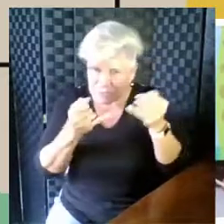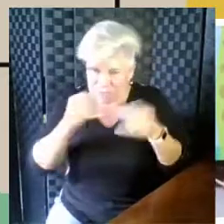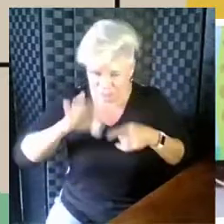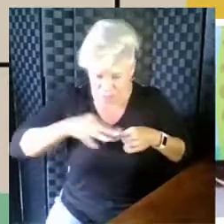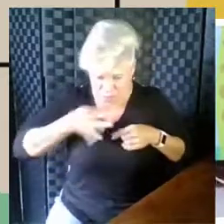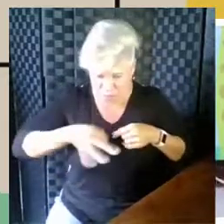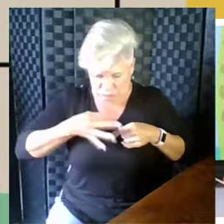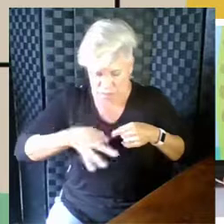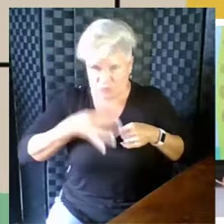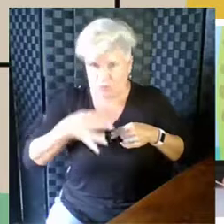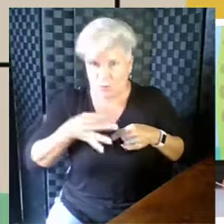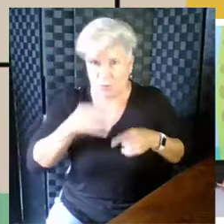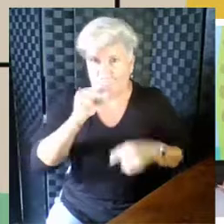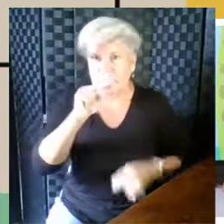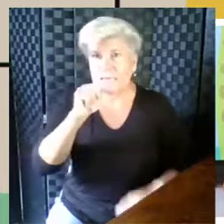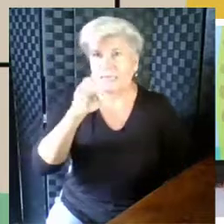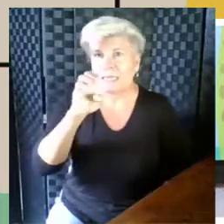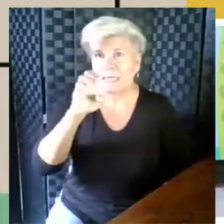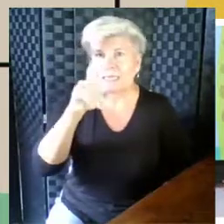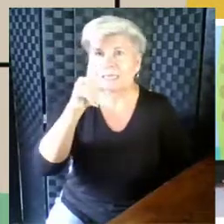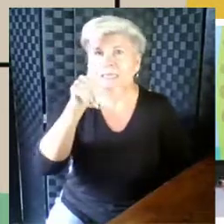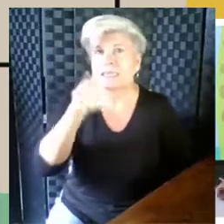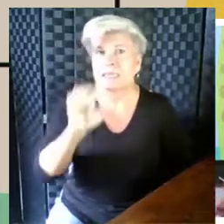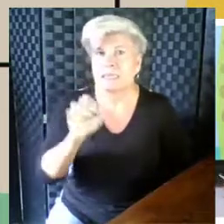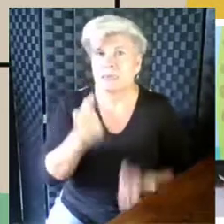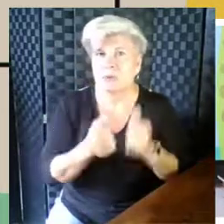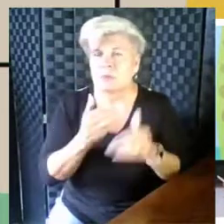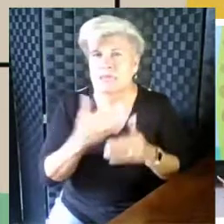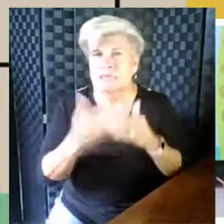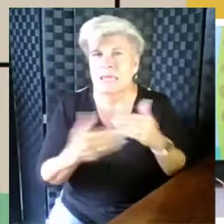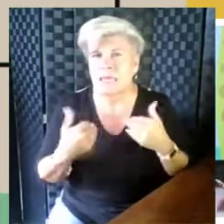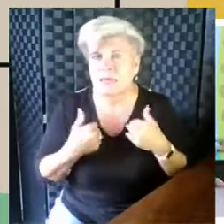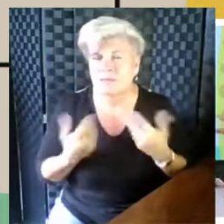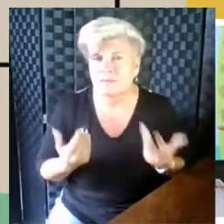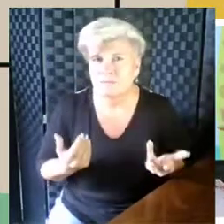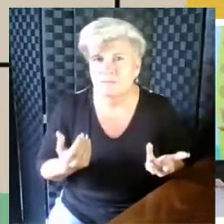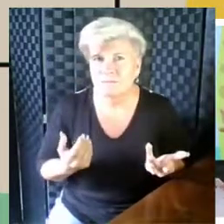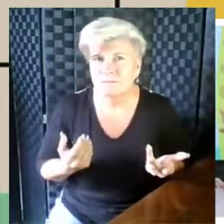button. Needle. Which ending sound do you hear?